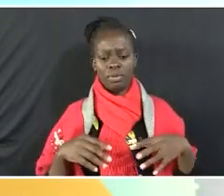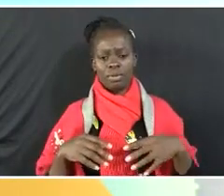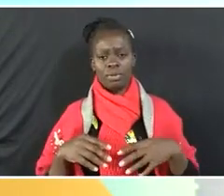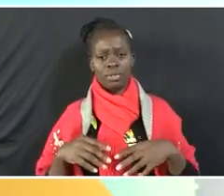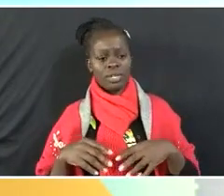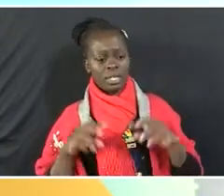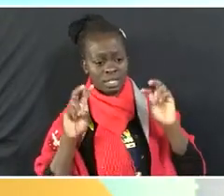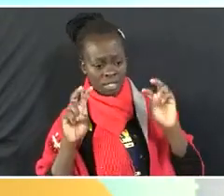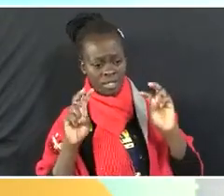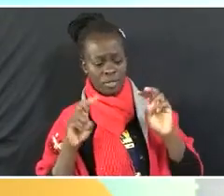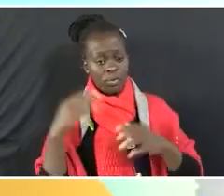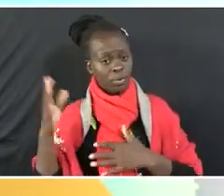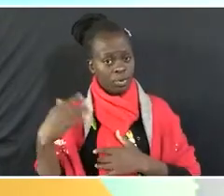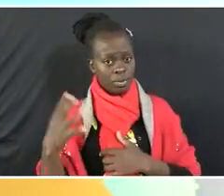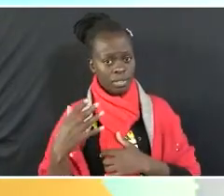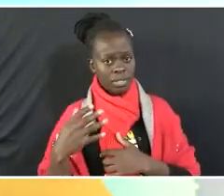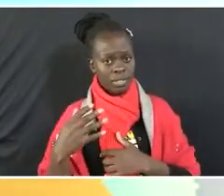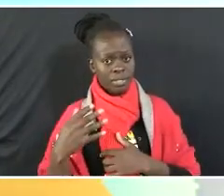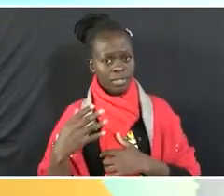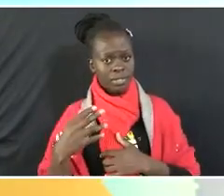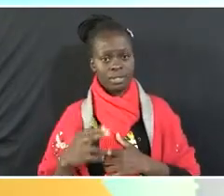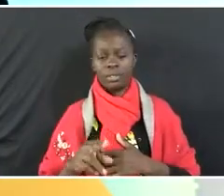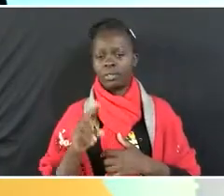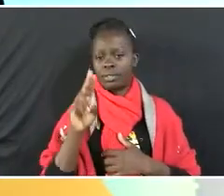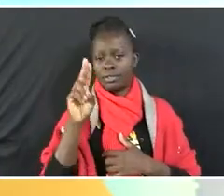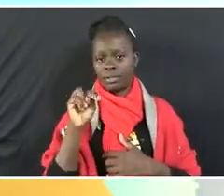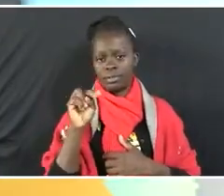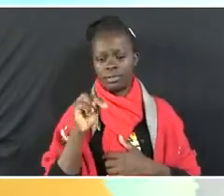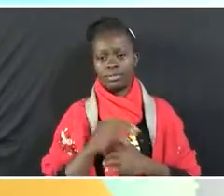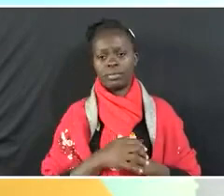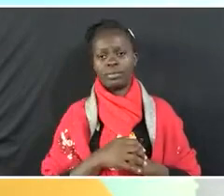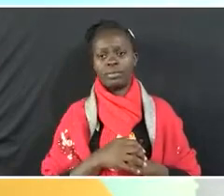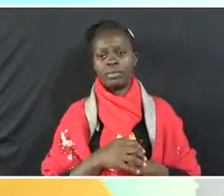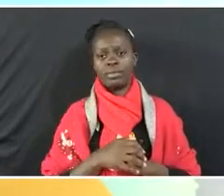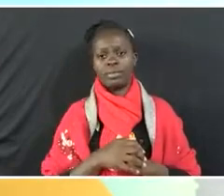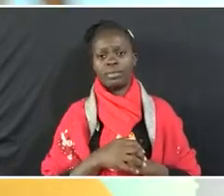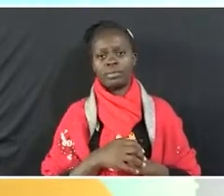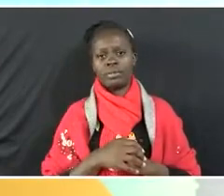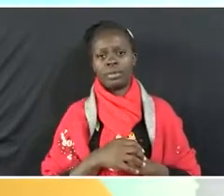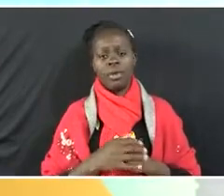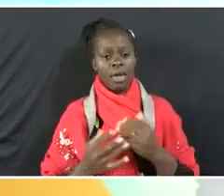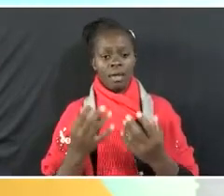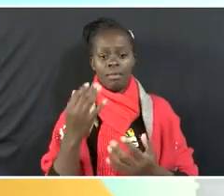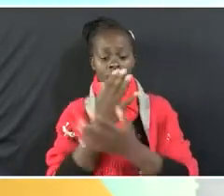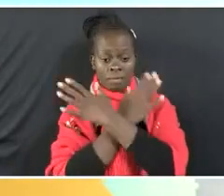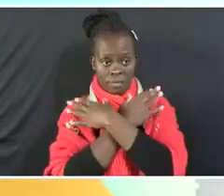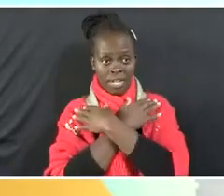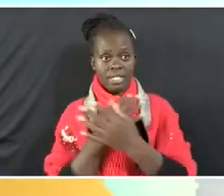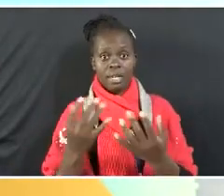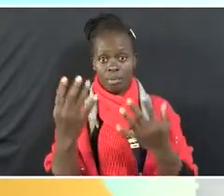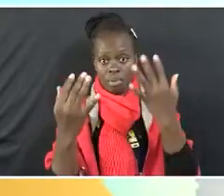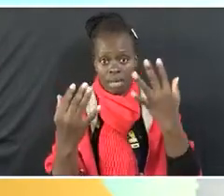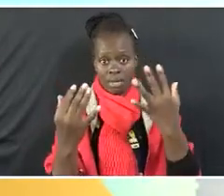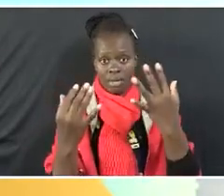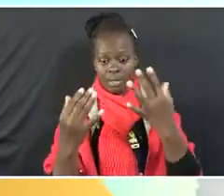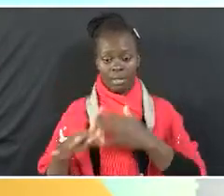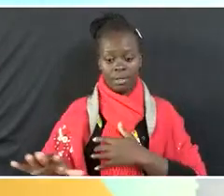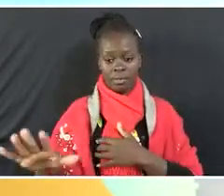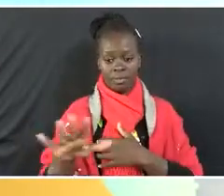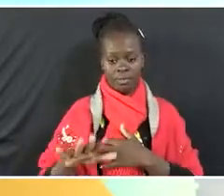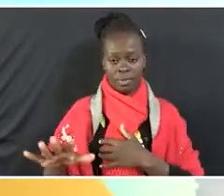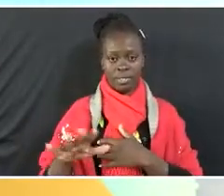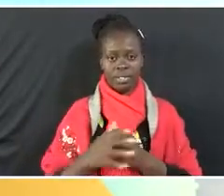Joab. Seeking attention. Goes and burns the field. After he has burned the field,